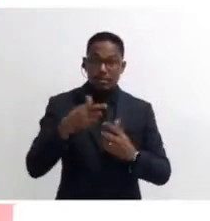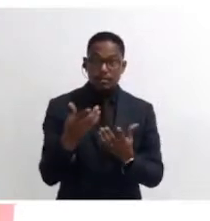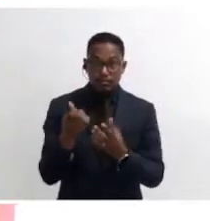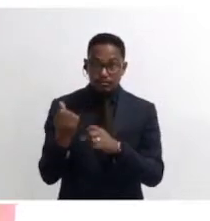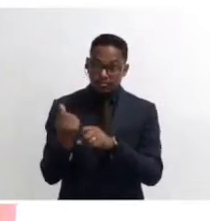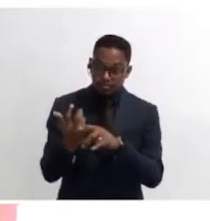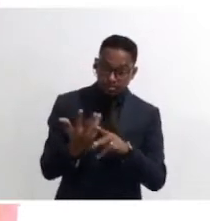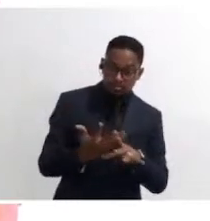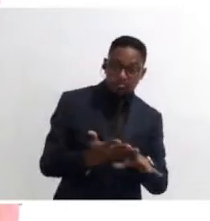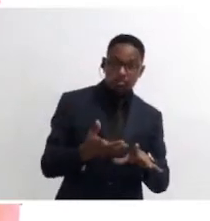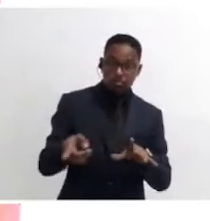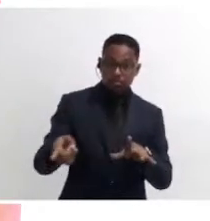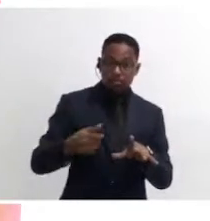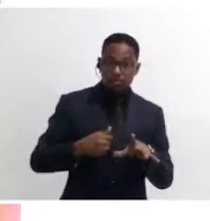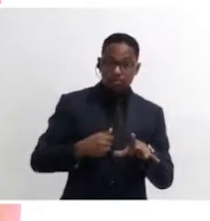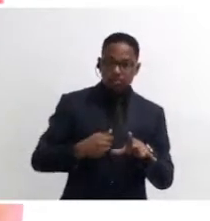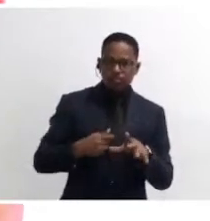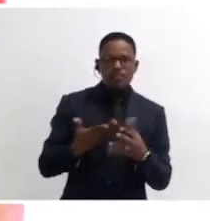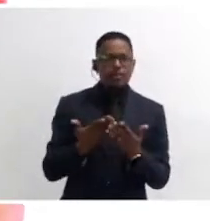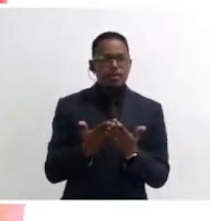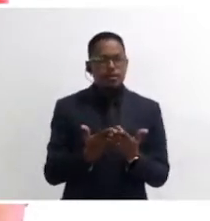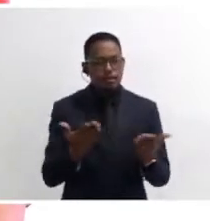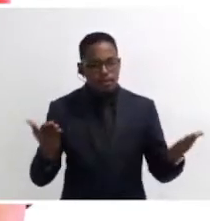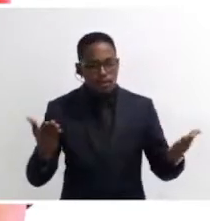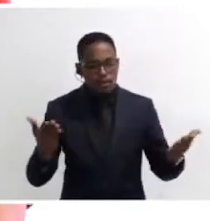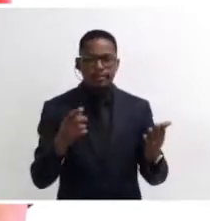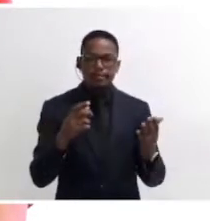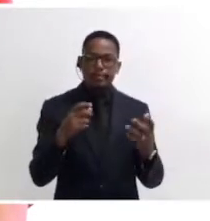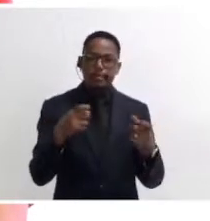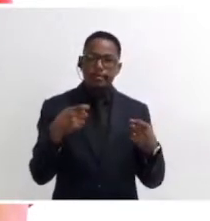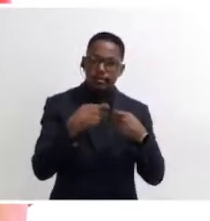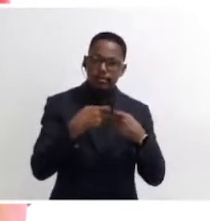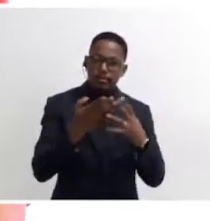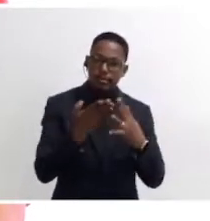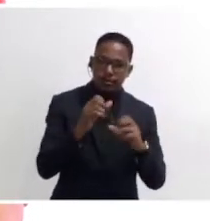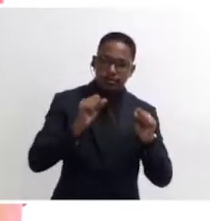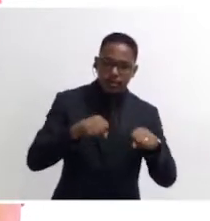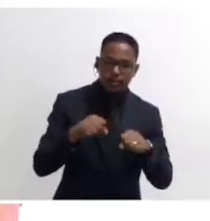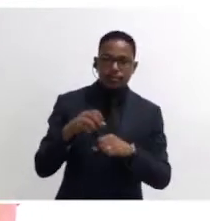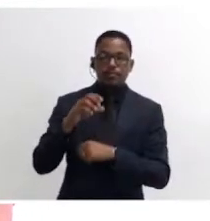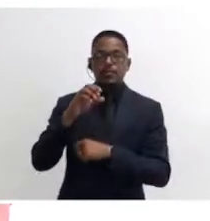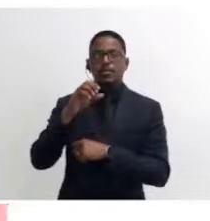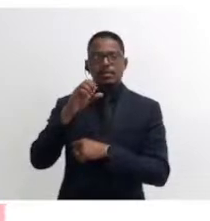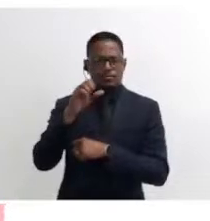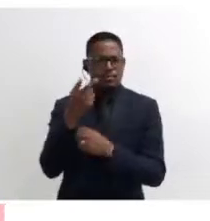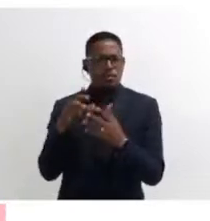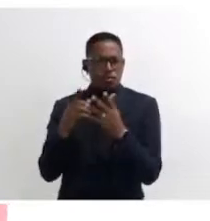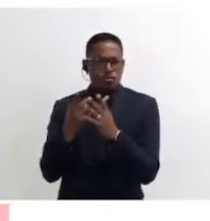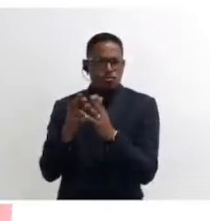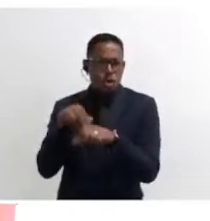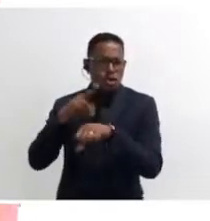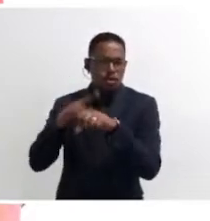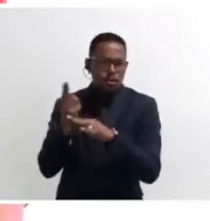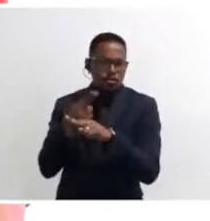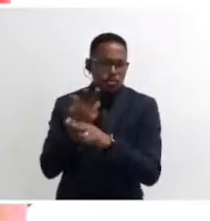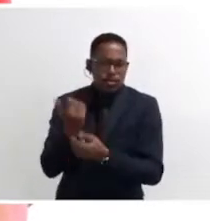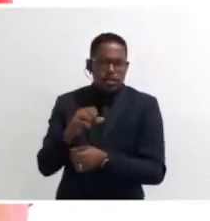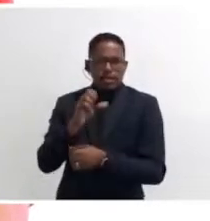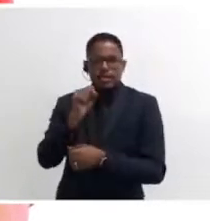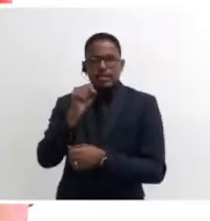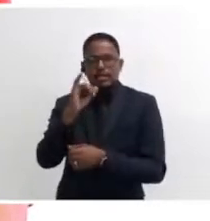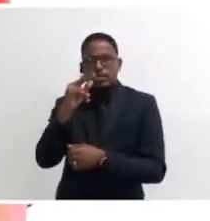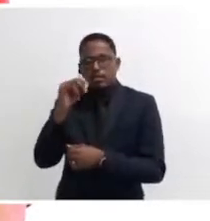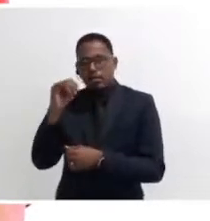semiconductor materials. Silicon is the most common, but there's many others like silicon germanium or